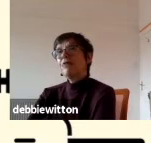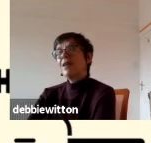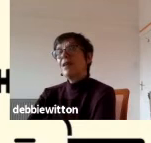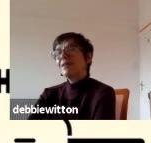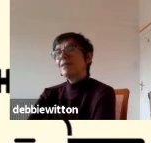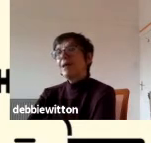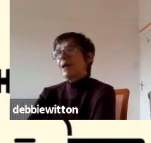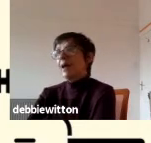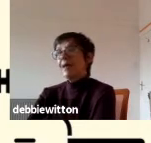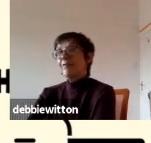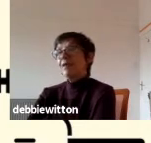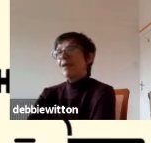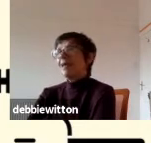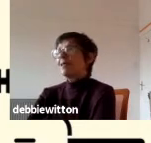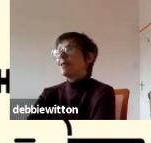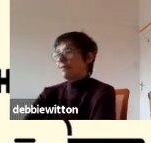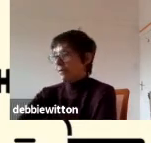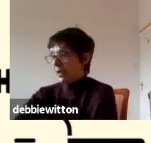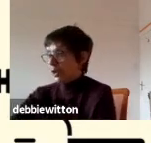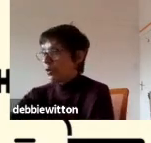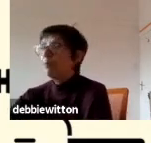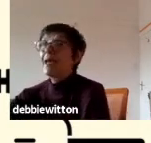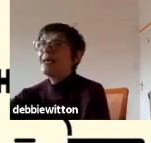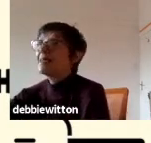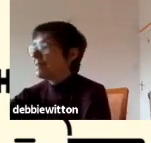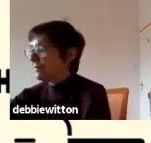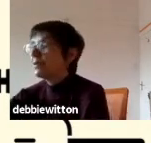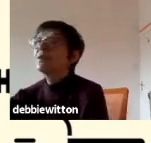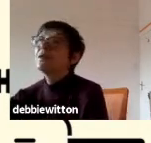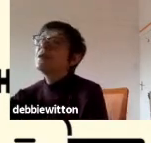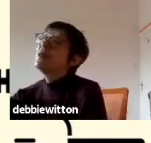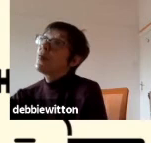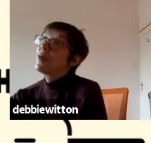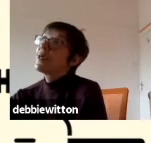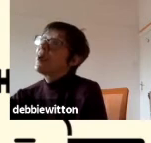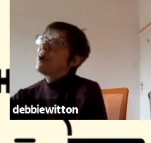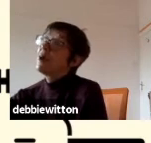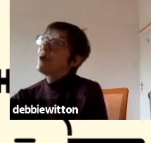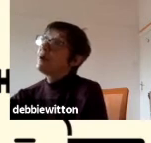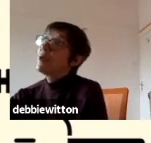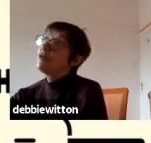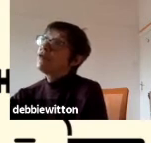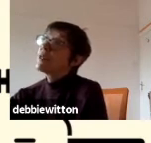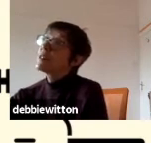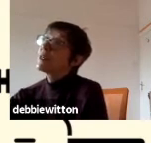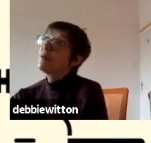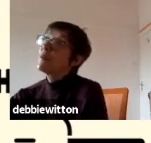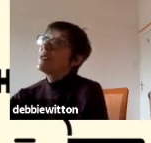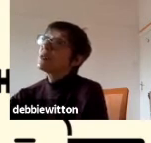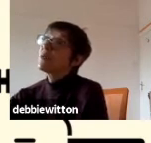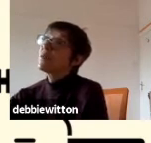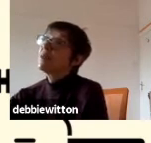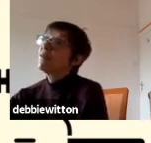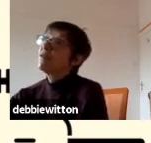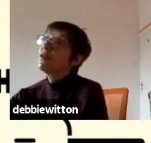one of our key traders, and it really is a very complicated, difficult thing, trying to